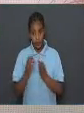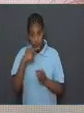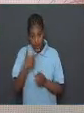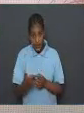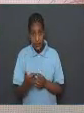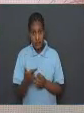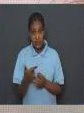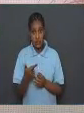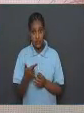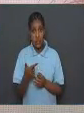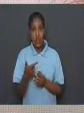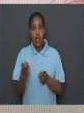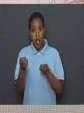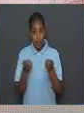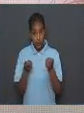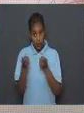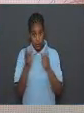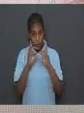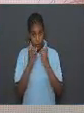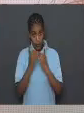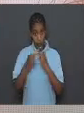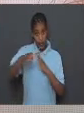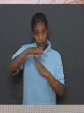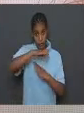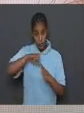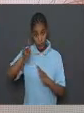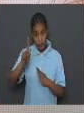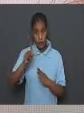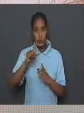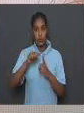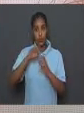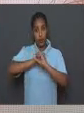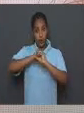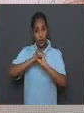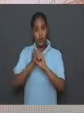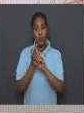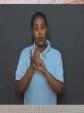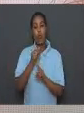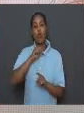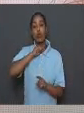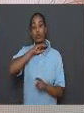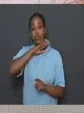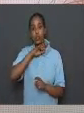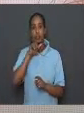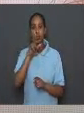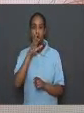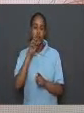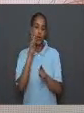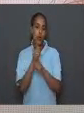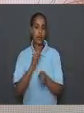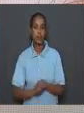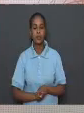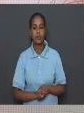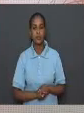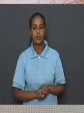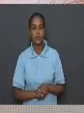Welcome back, students. If you said that automobile parts are electroplated to protect them from